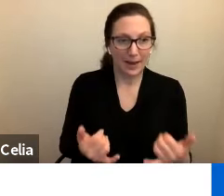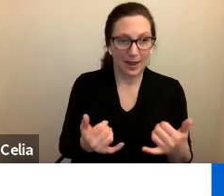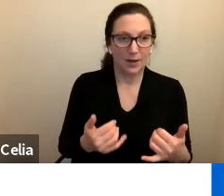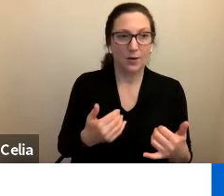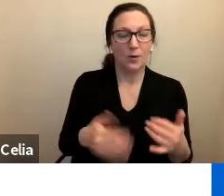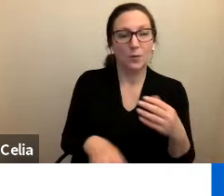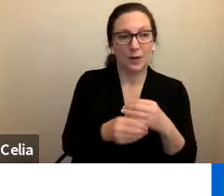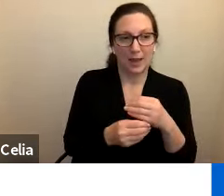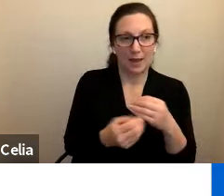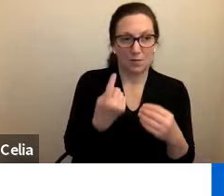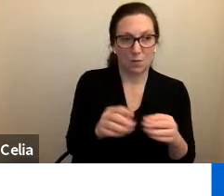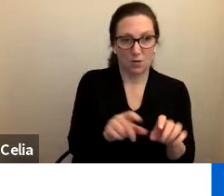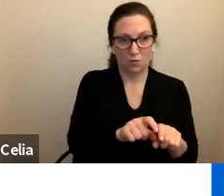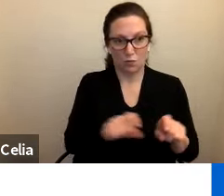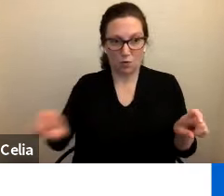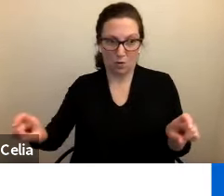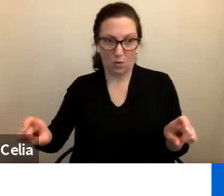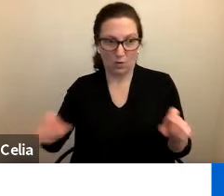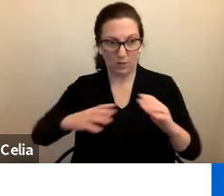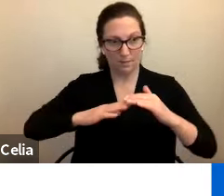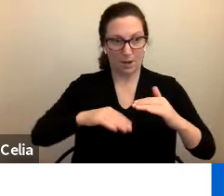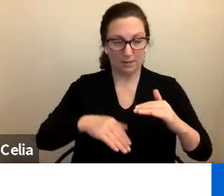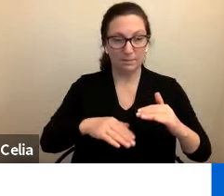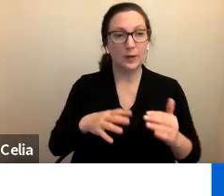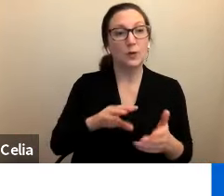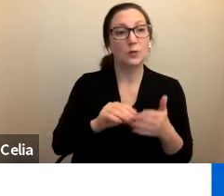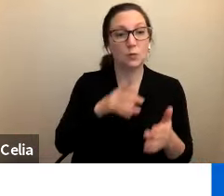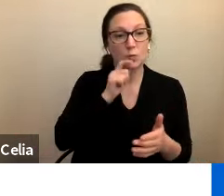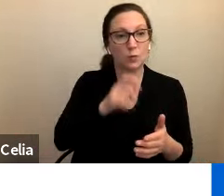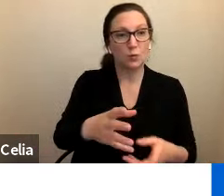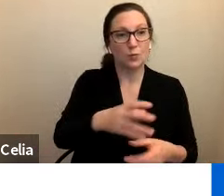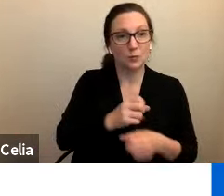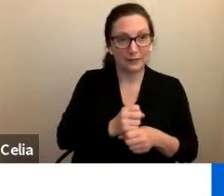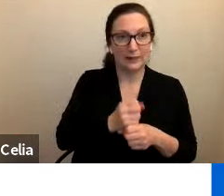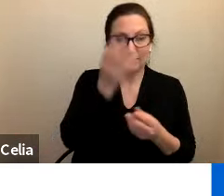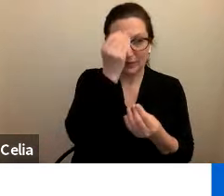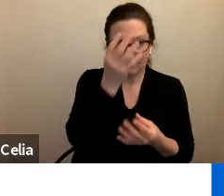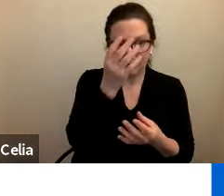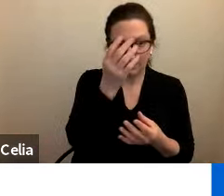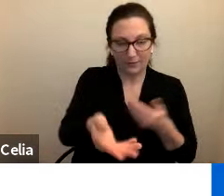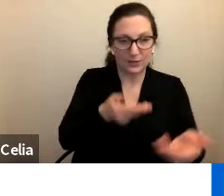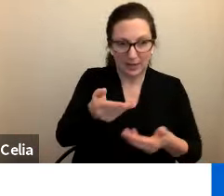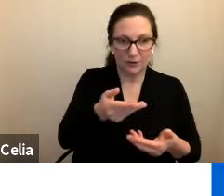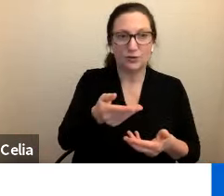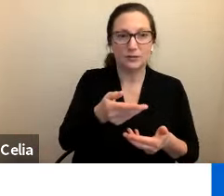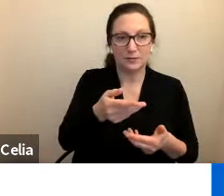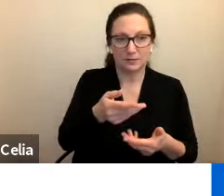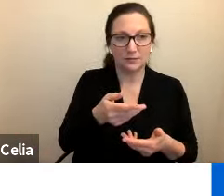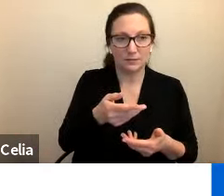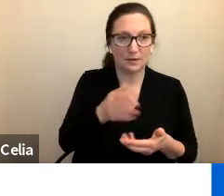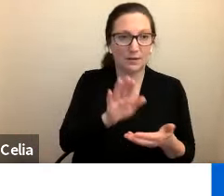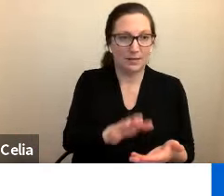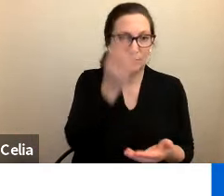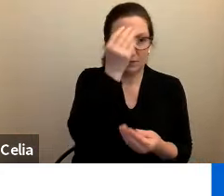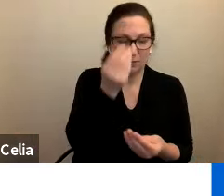the students who received invitations in those zip codes together. So their data is still